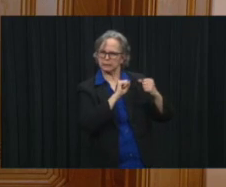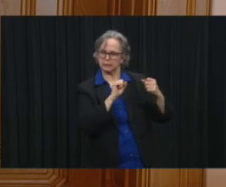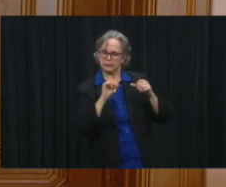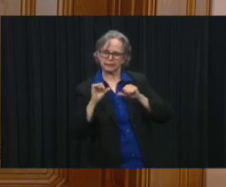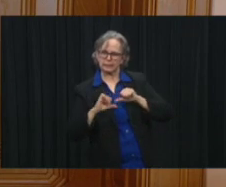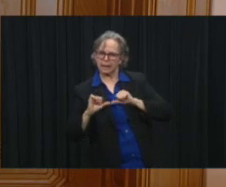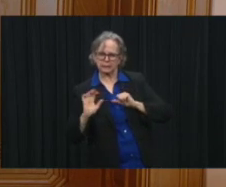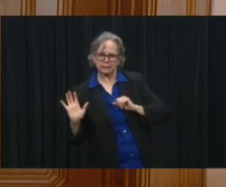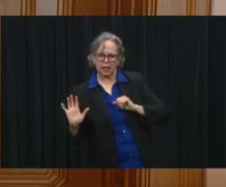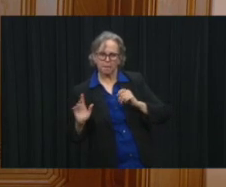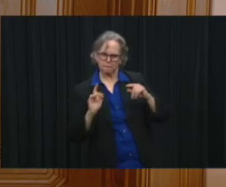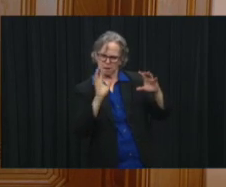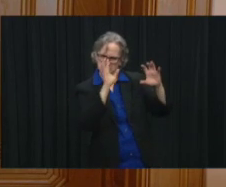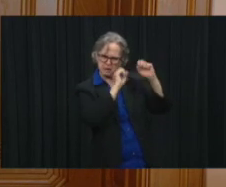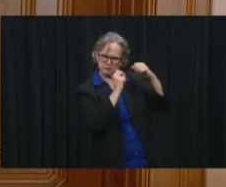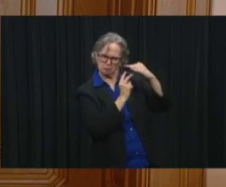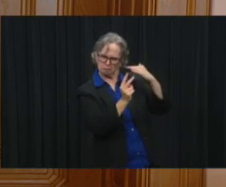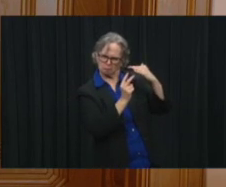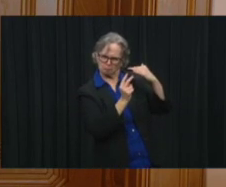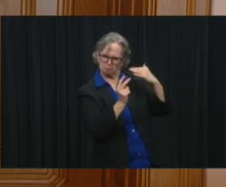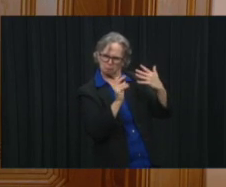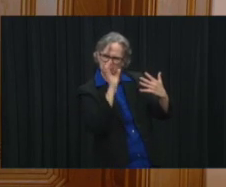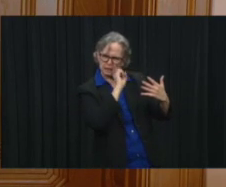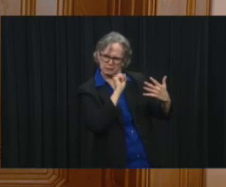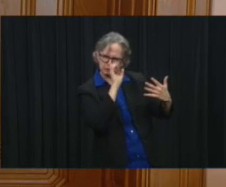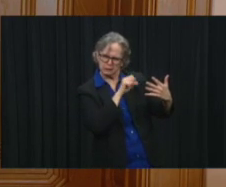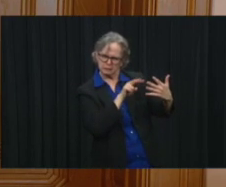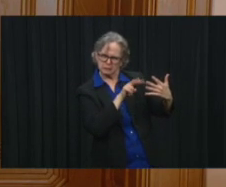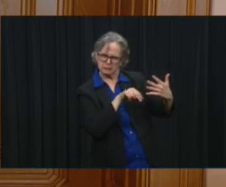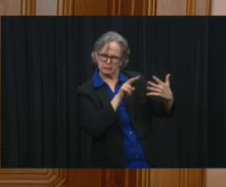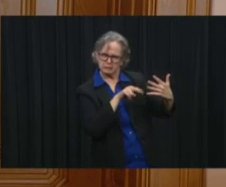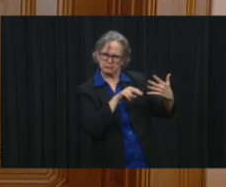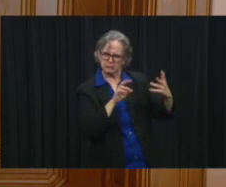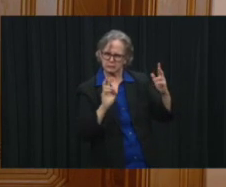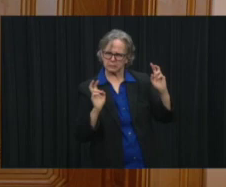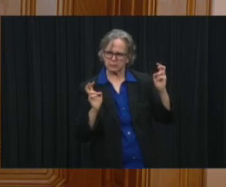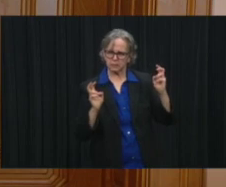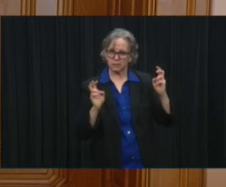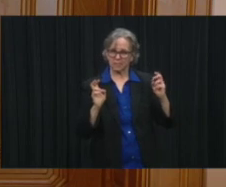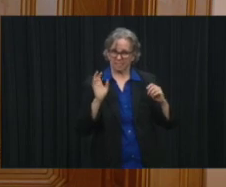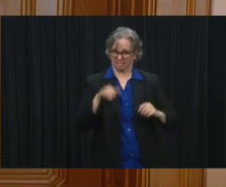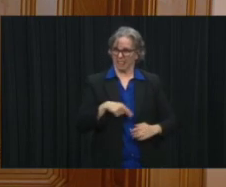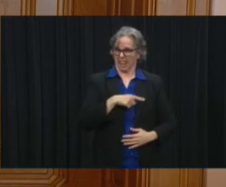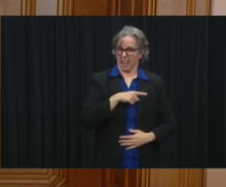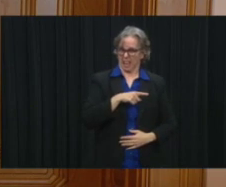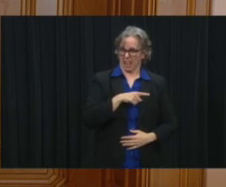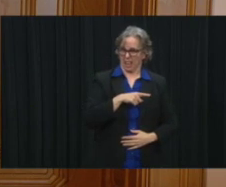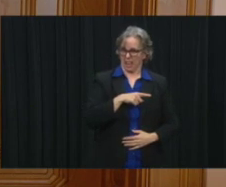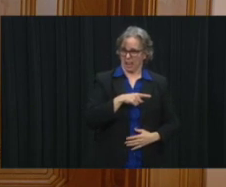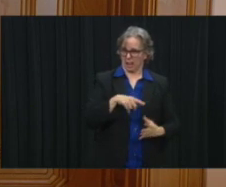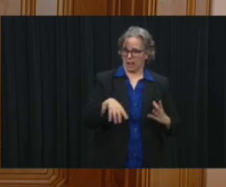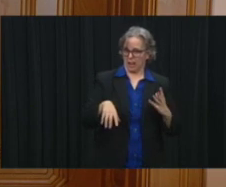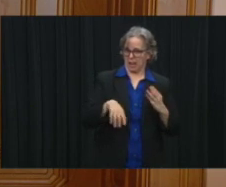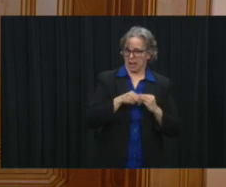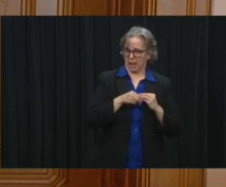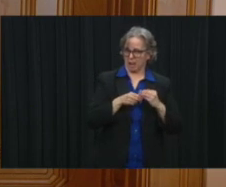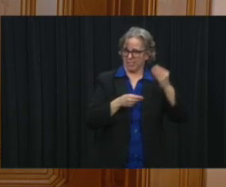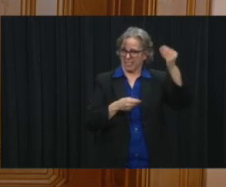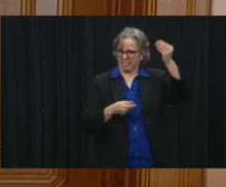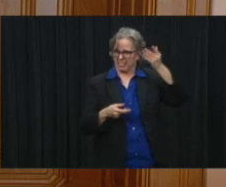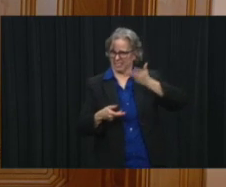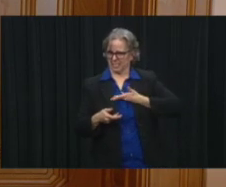that, they are telling us that we need now to look to a 2 and possibly